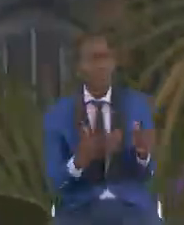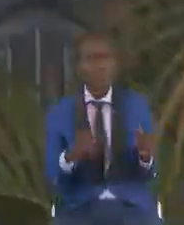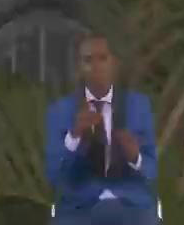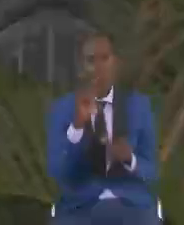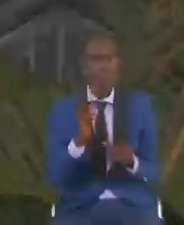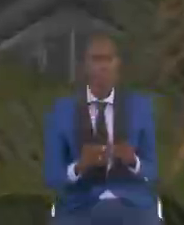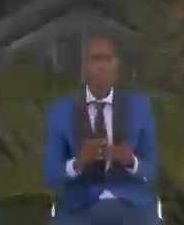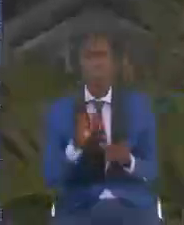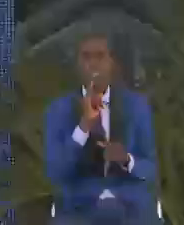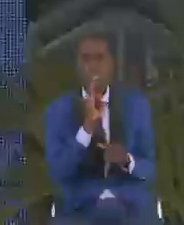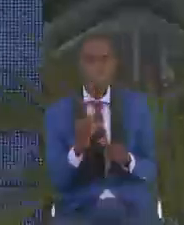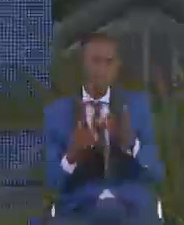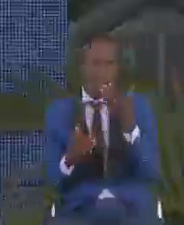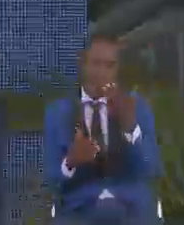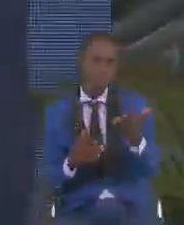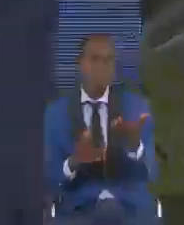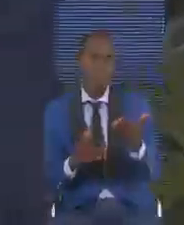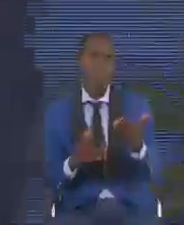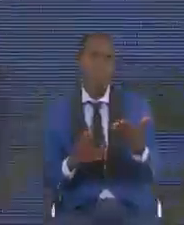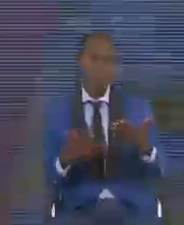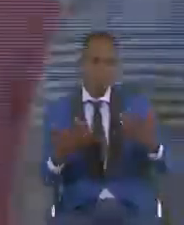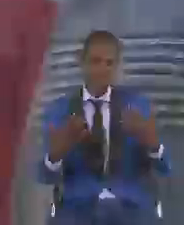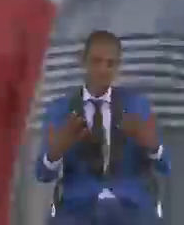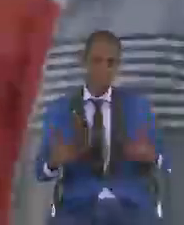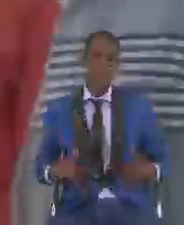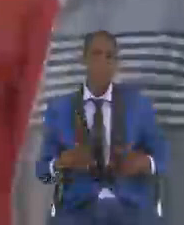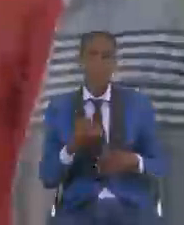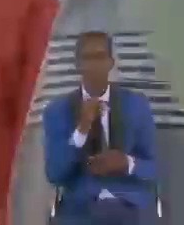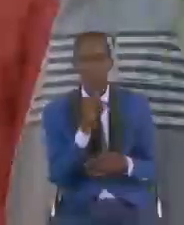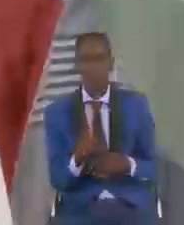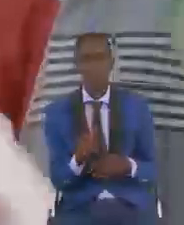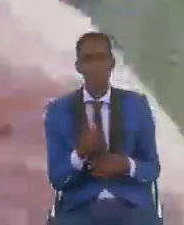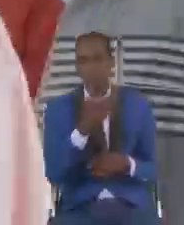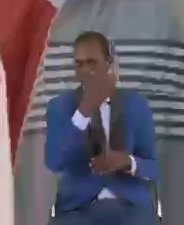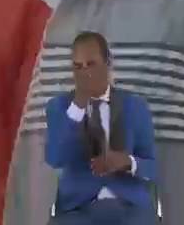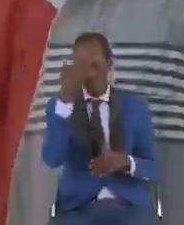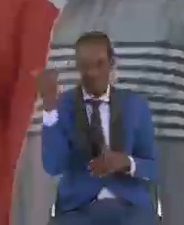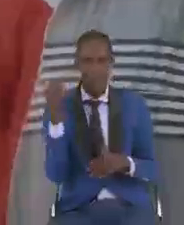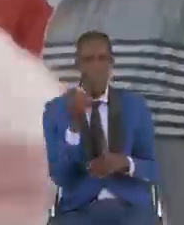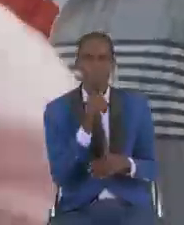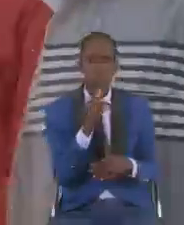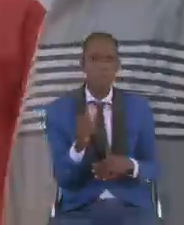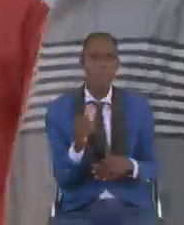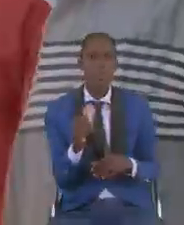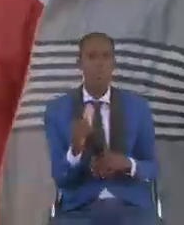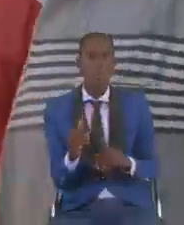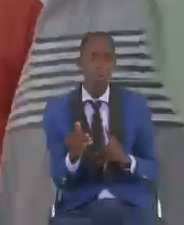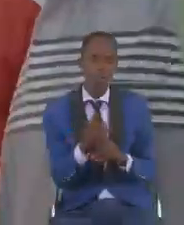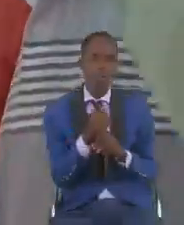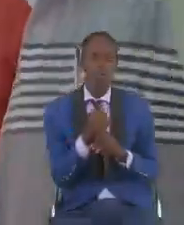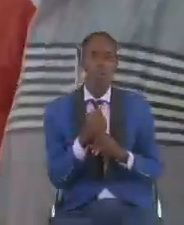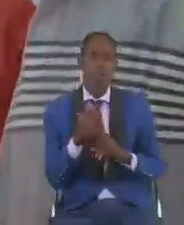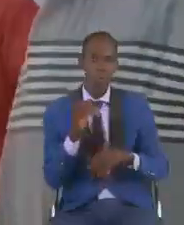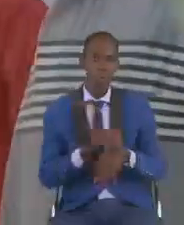is available. Faint not, forget not, hold